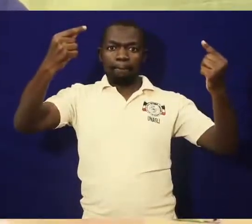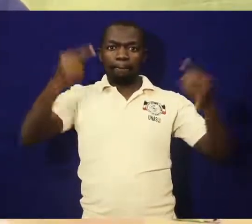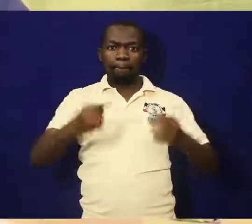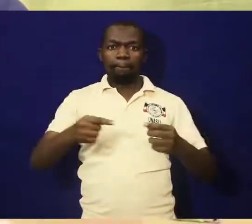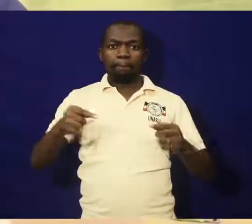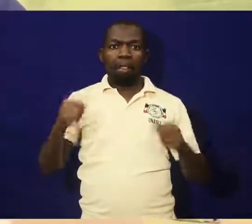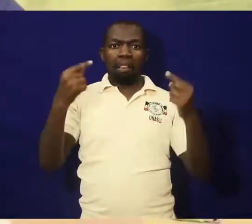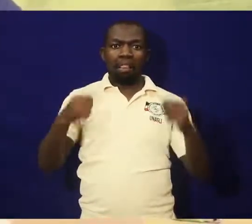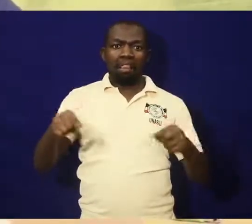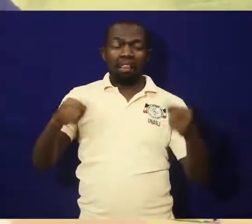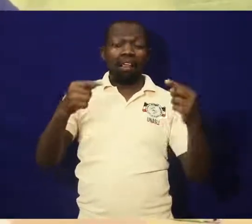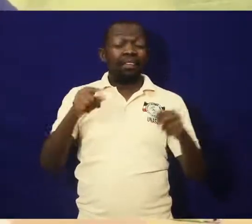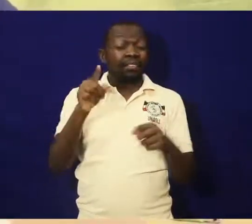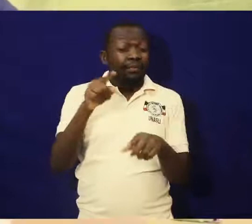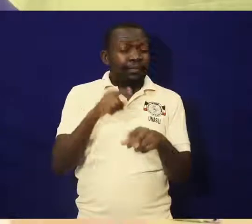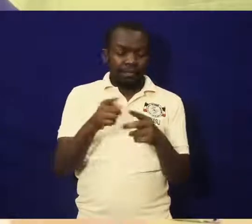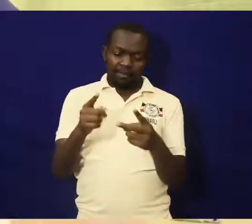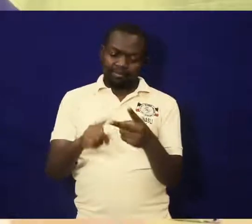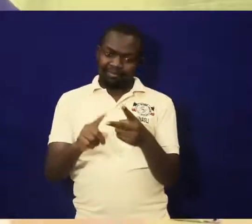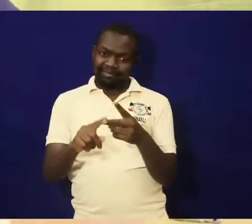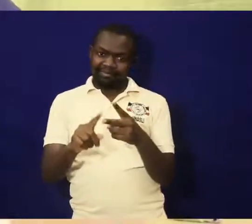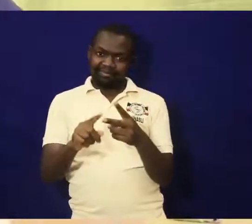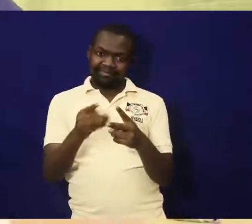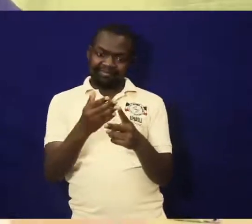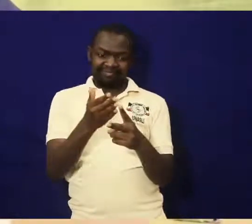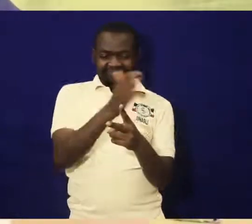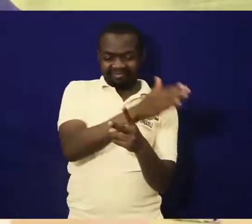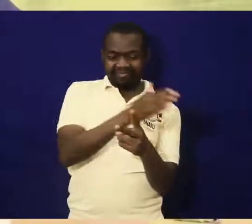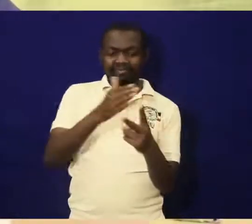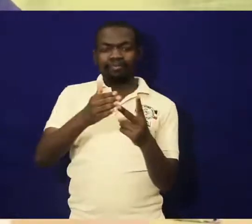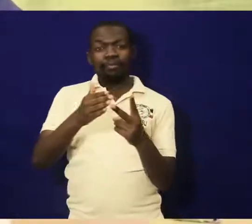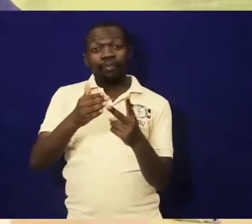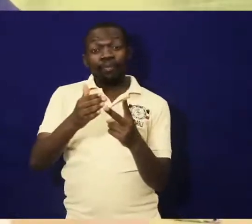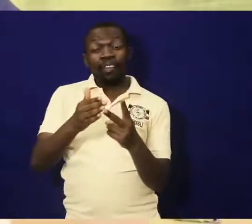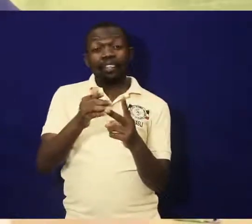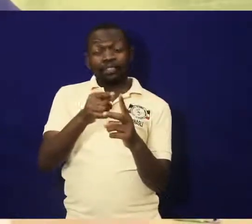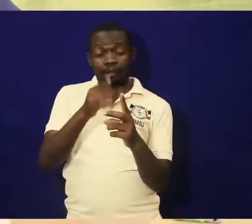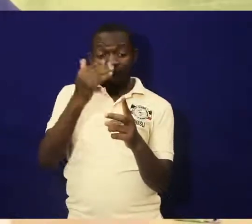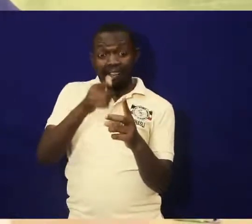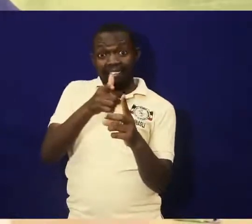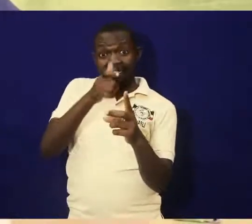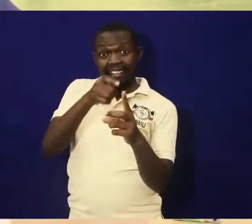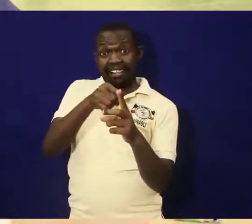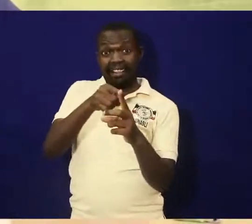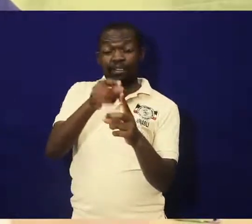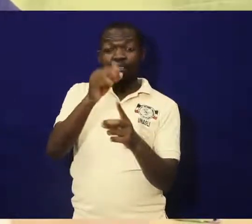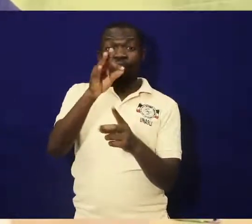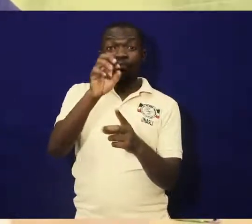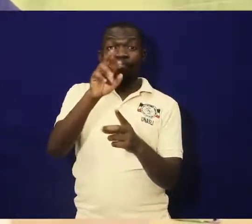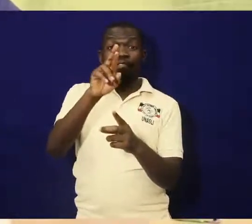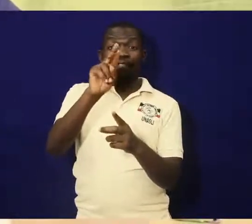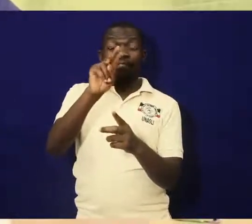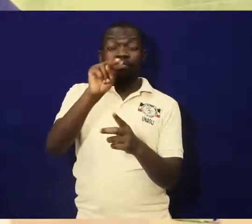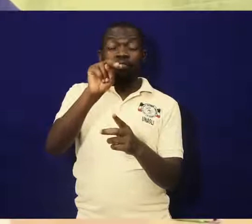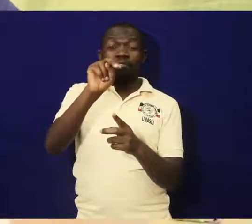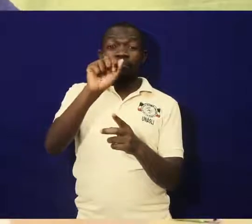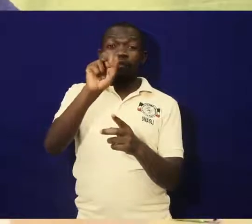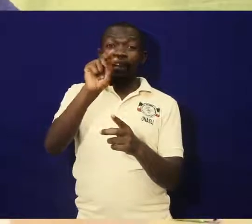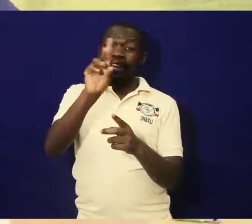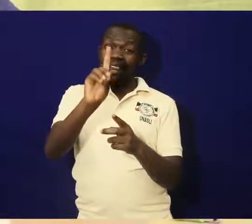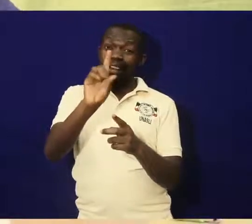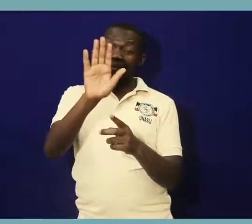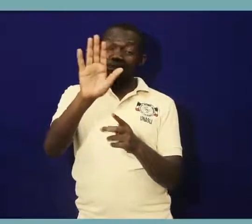Now, apart from this incident, the killing of Ferdinand and his wife,